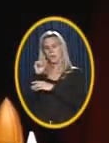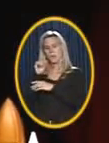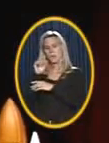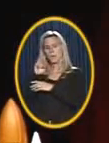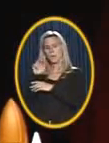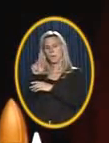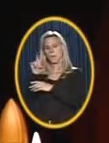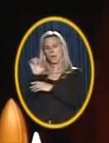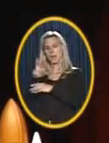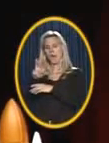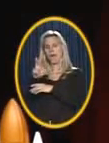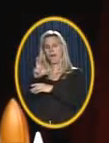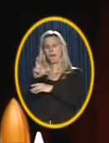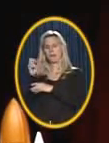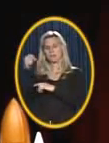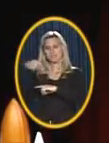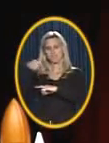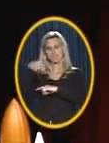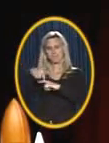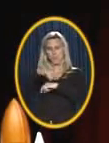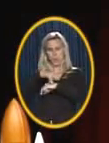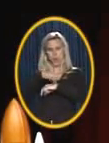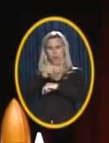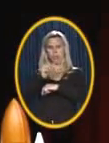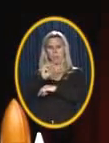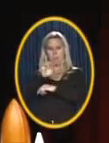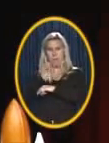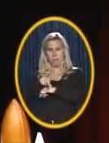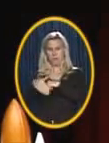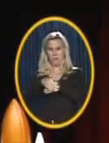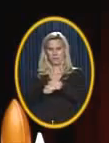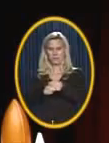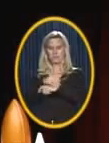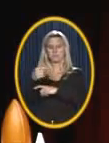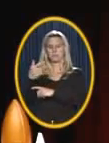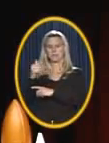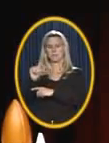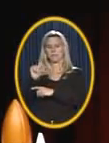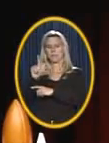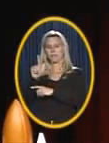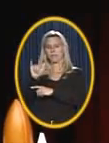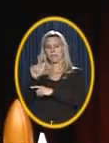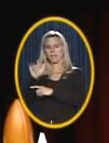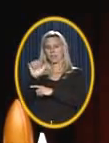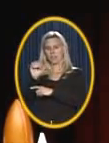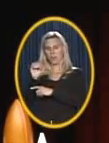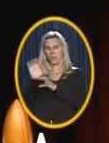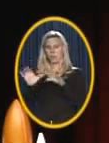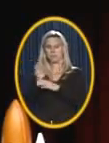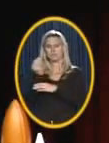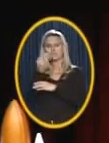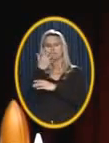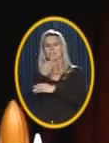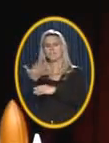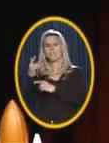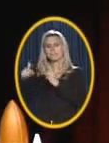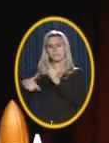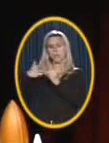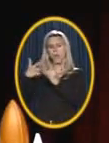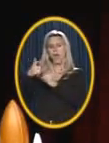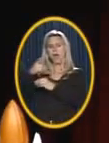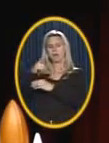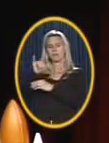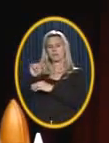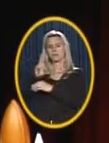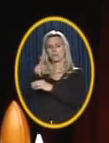and mapping the Earth's surface. Galileo has done some beautiful things around Jupiter and its